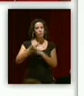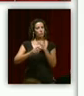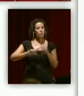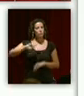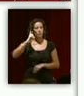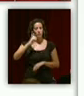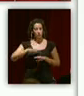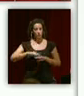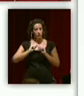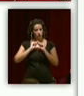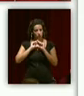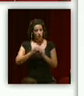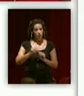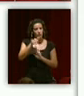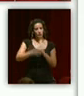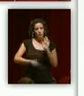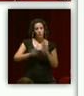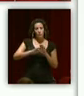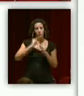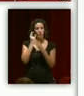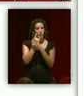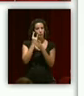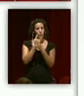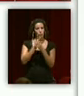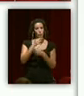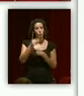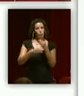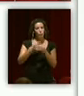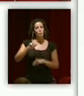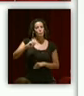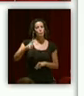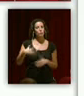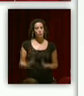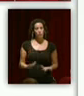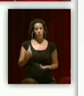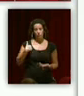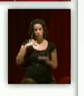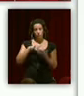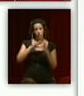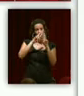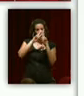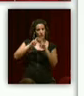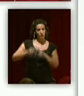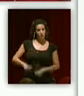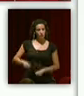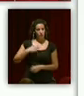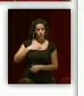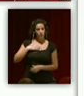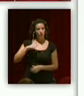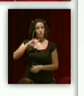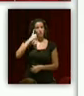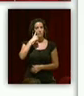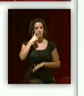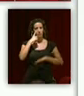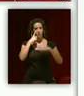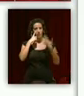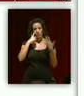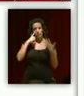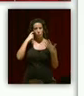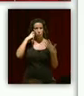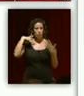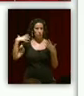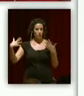commonly used for the development of the Android system? As my research